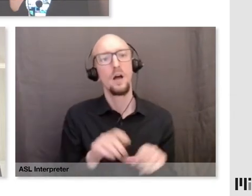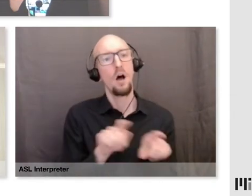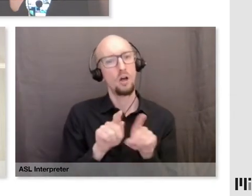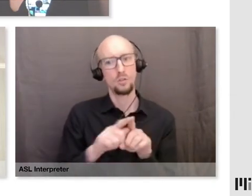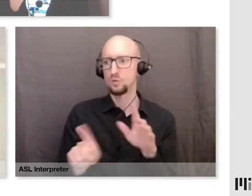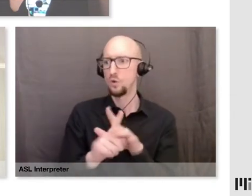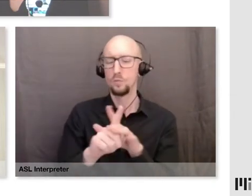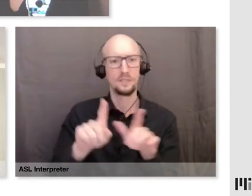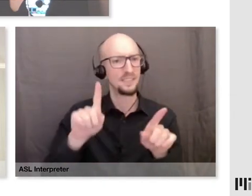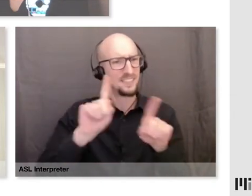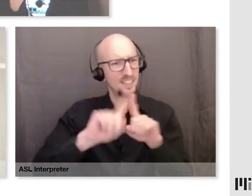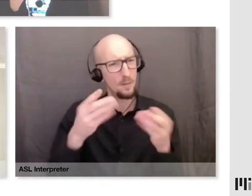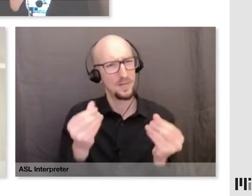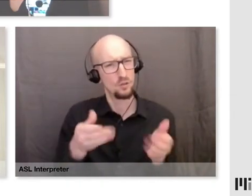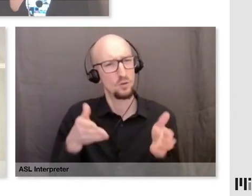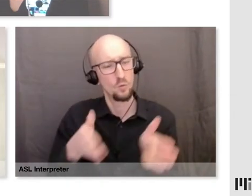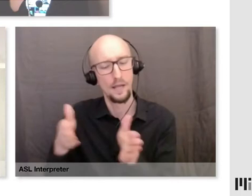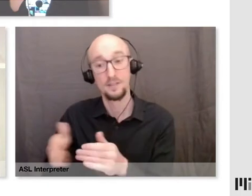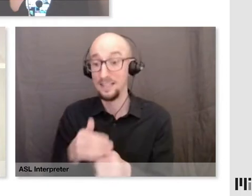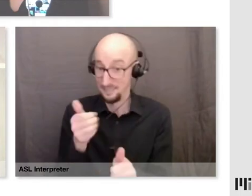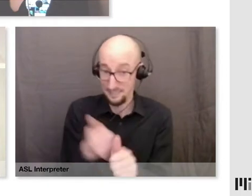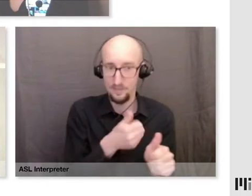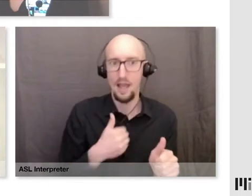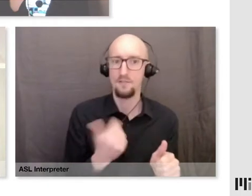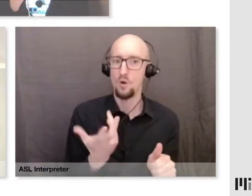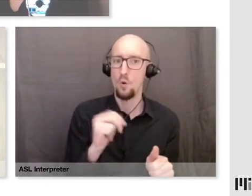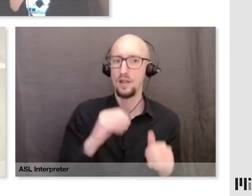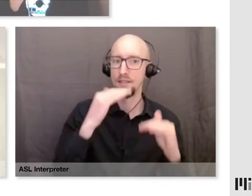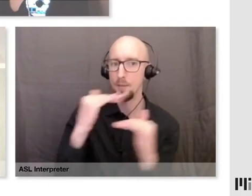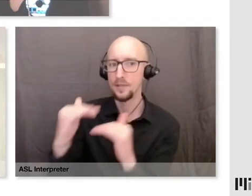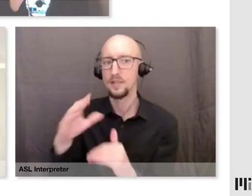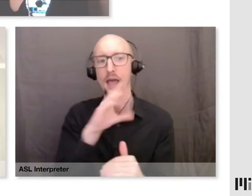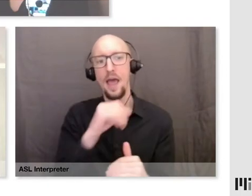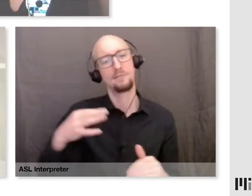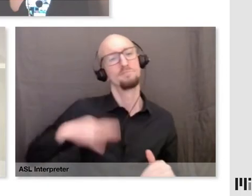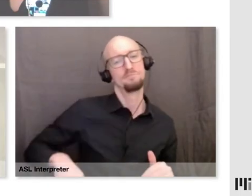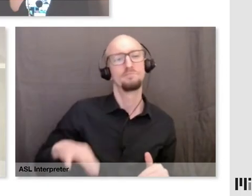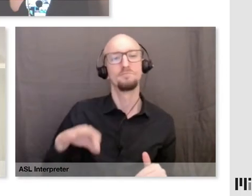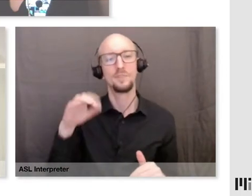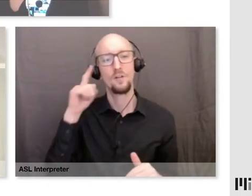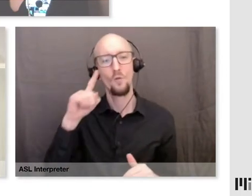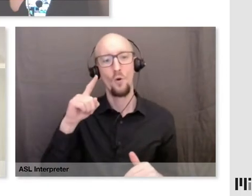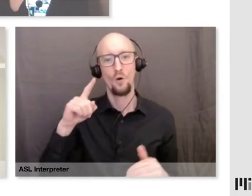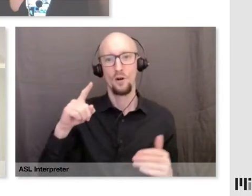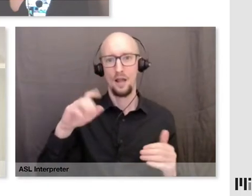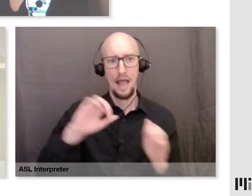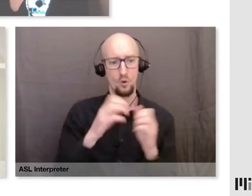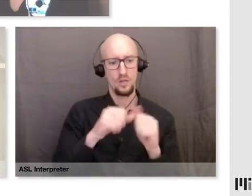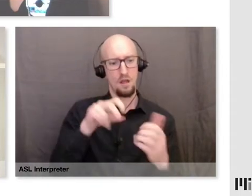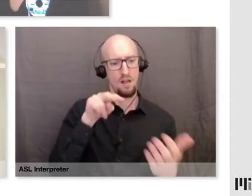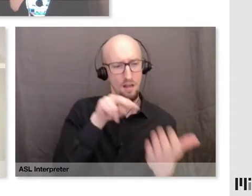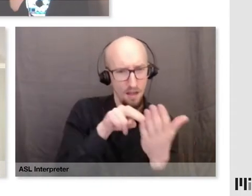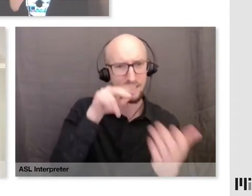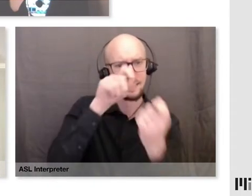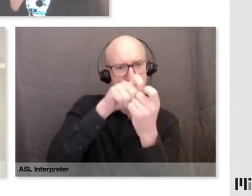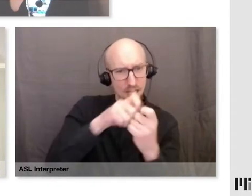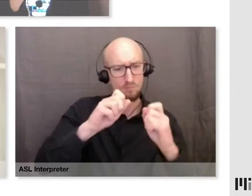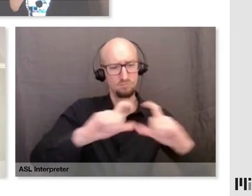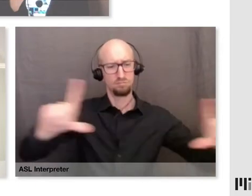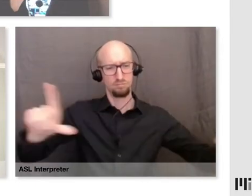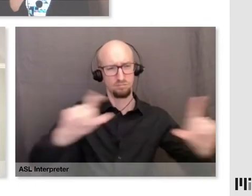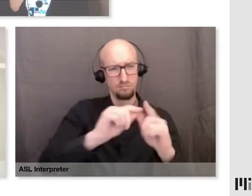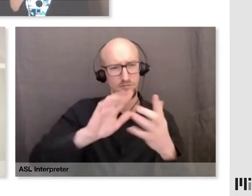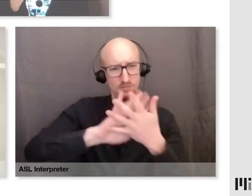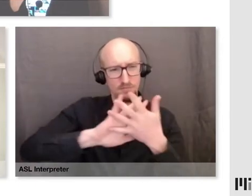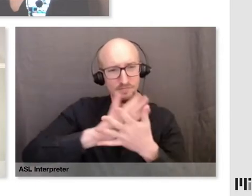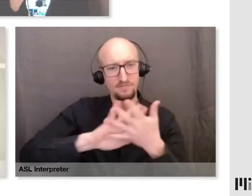have their own limits and their own affordances in the resolutions that they can offer us, resolutions